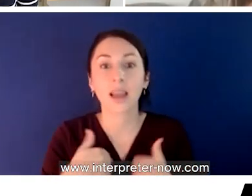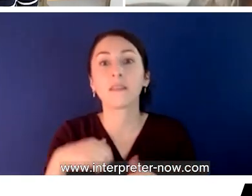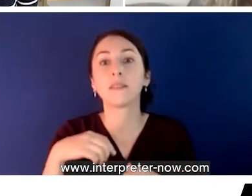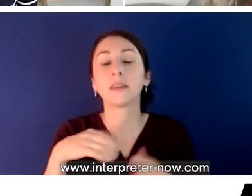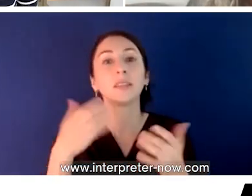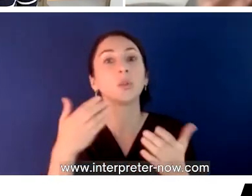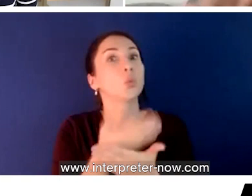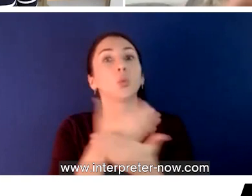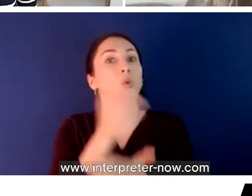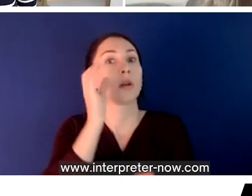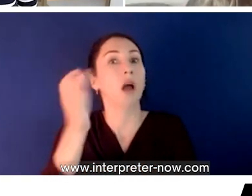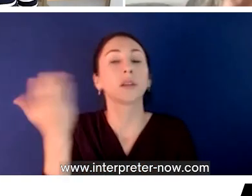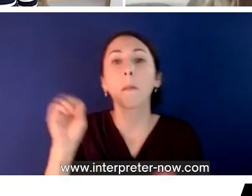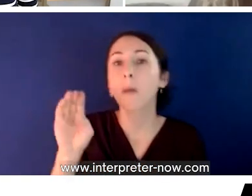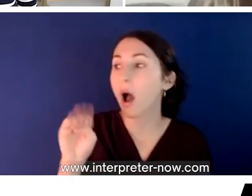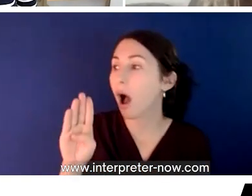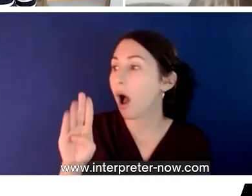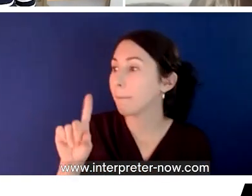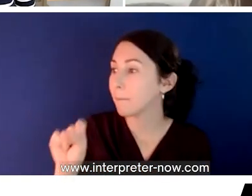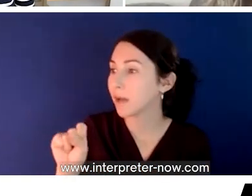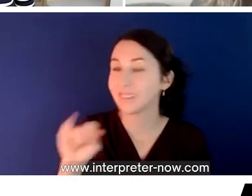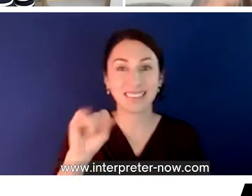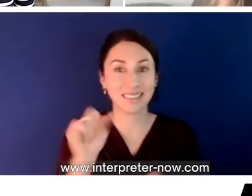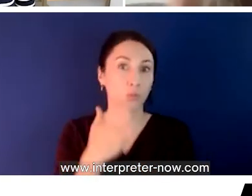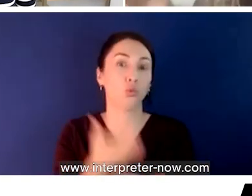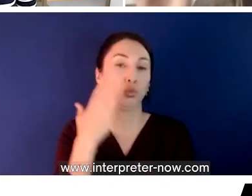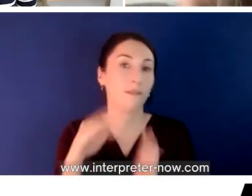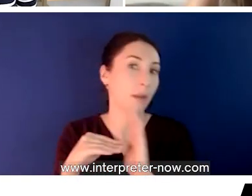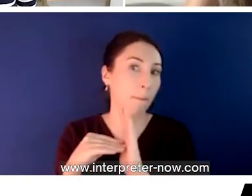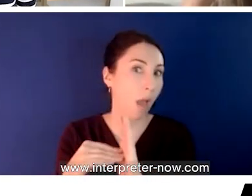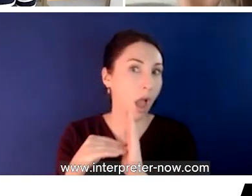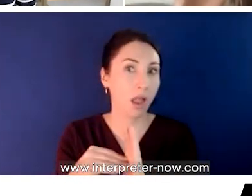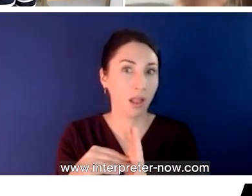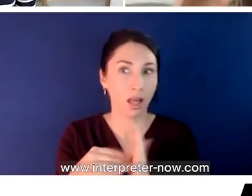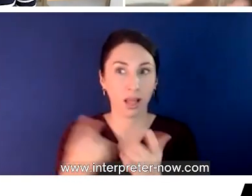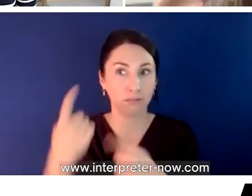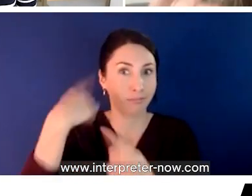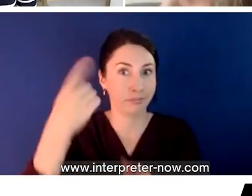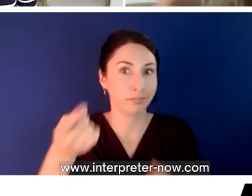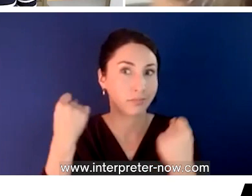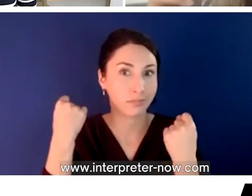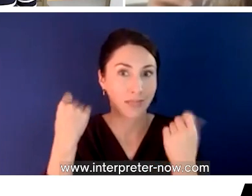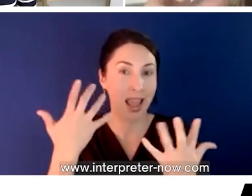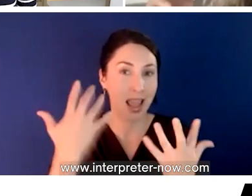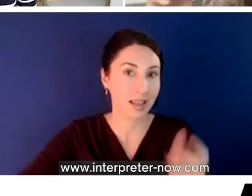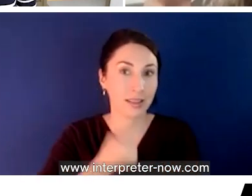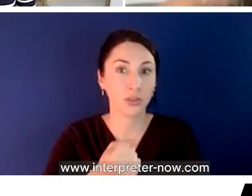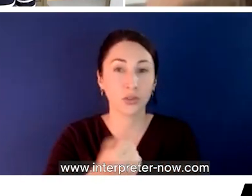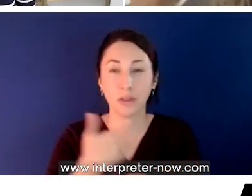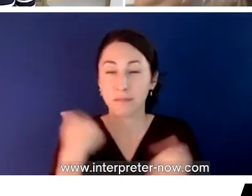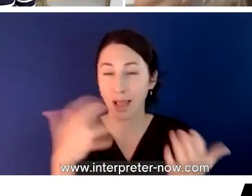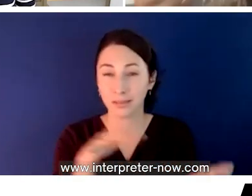on ombuds, again, that have been around forever, that are proven model. And there's a ton of research and studies that show it. And so all we're trying to do